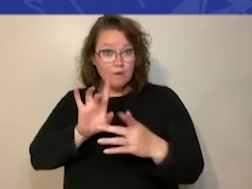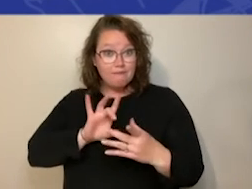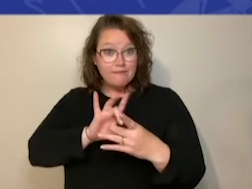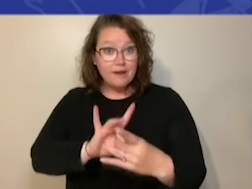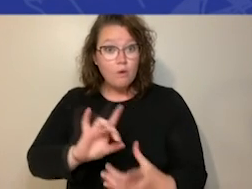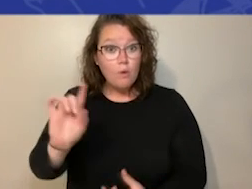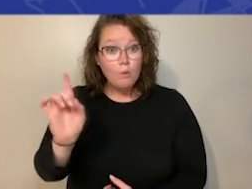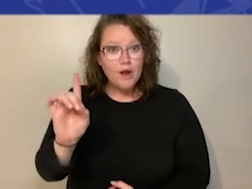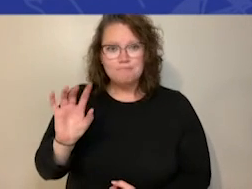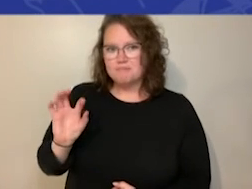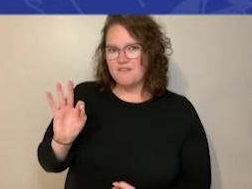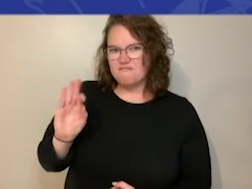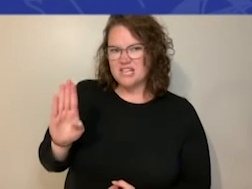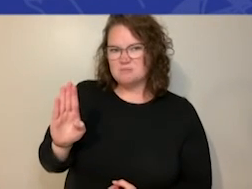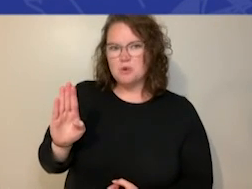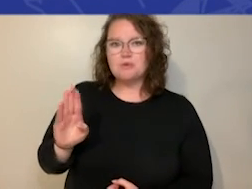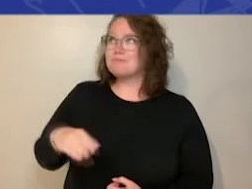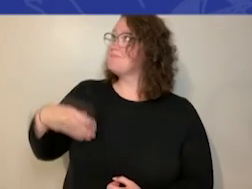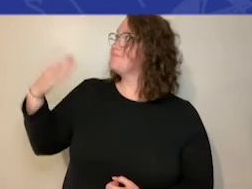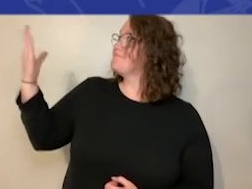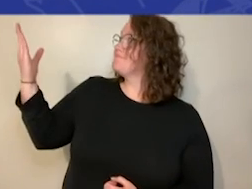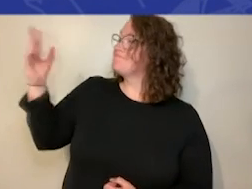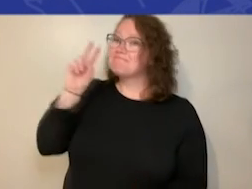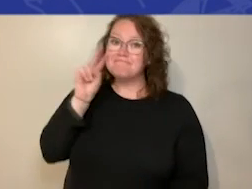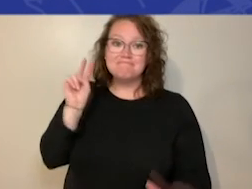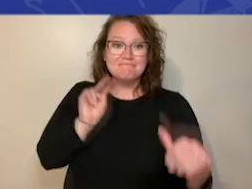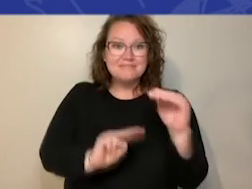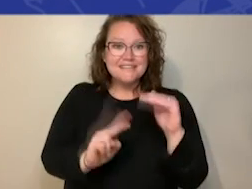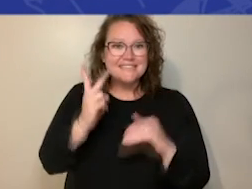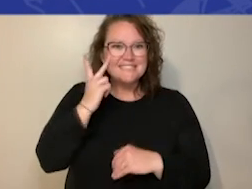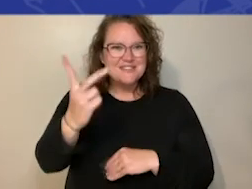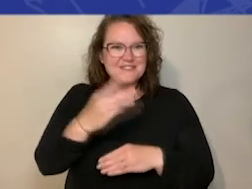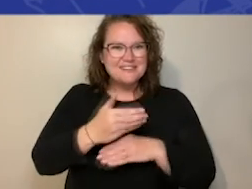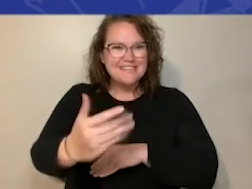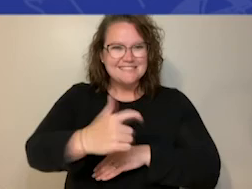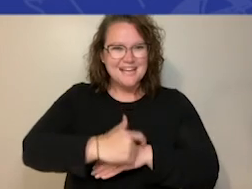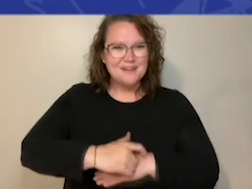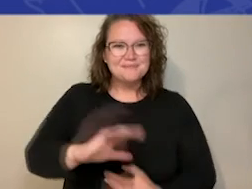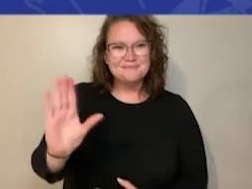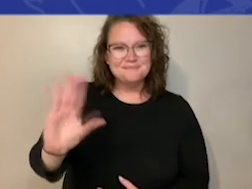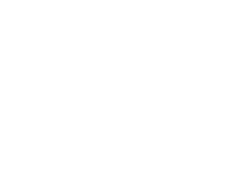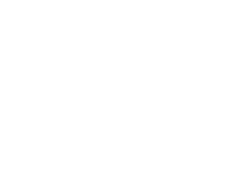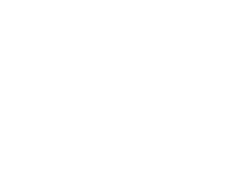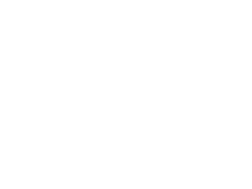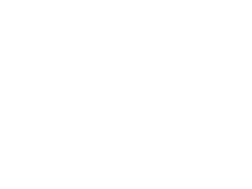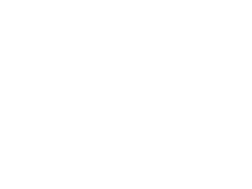on Facebook using the information below. We look forward to seeing you for our next episode.